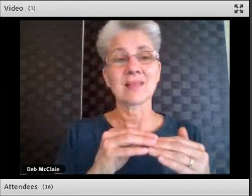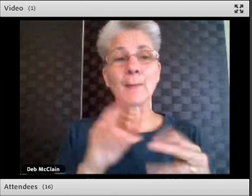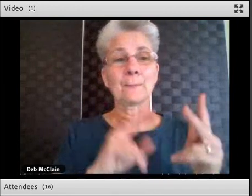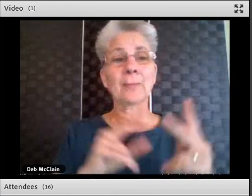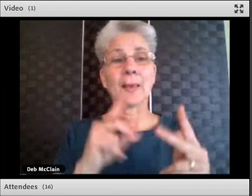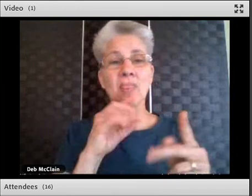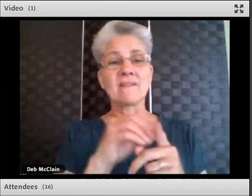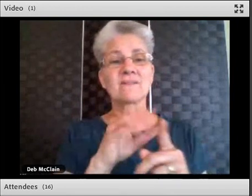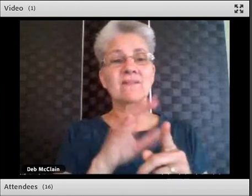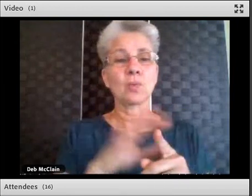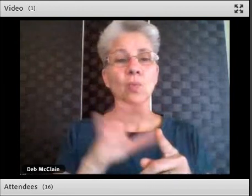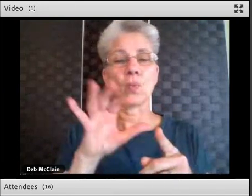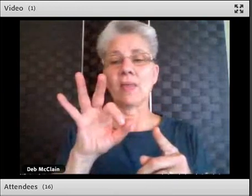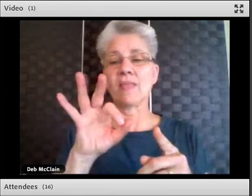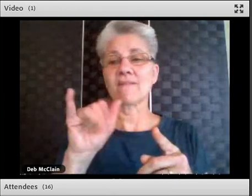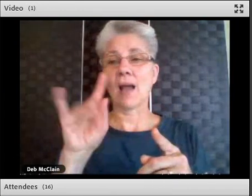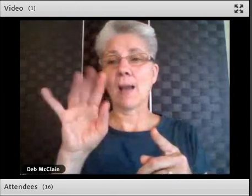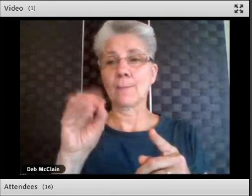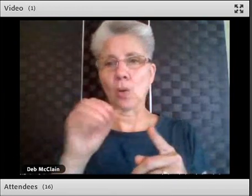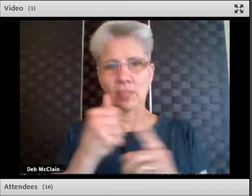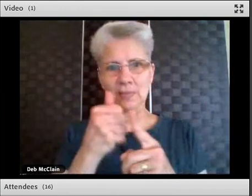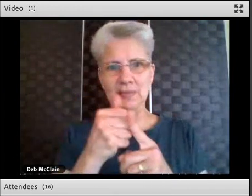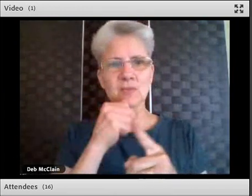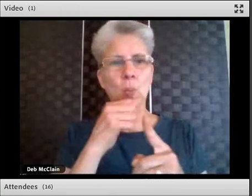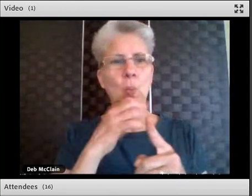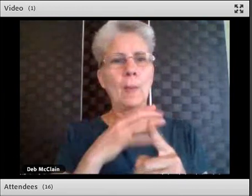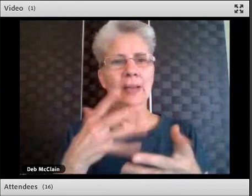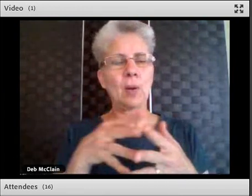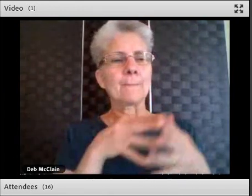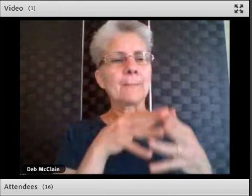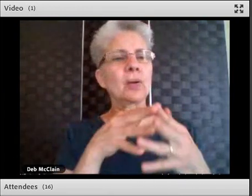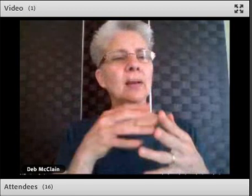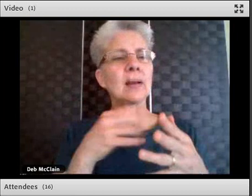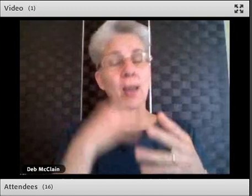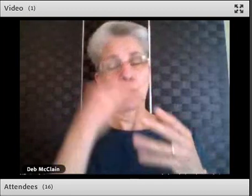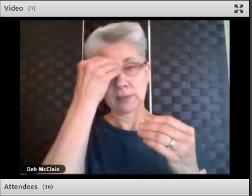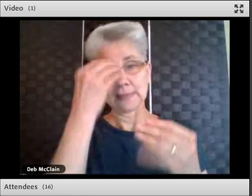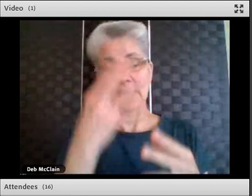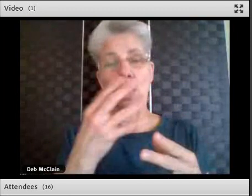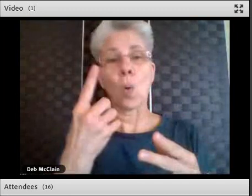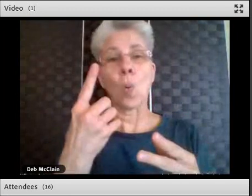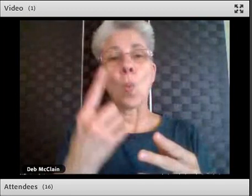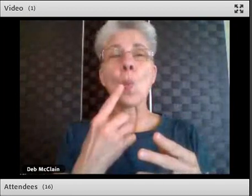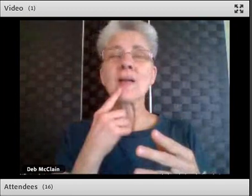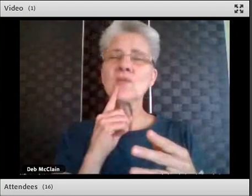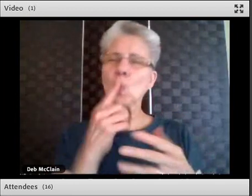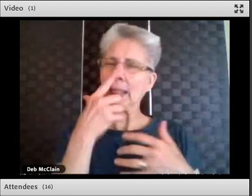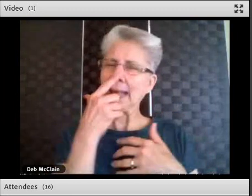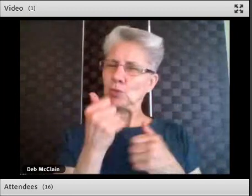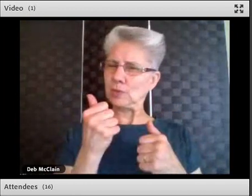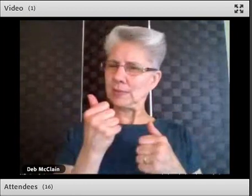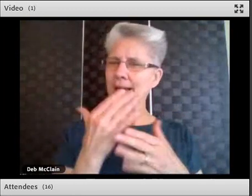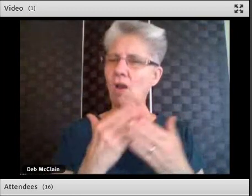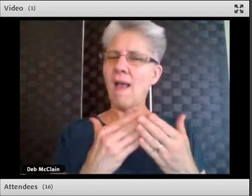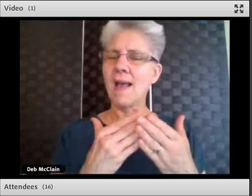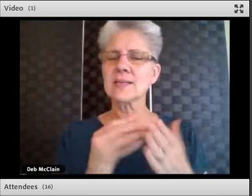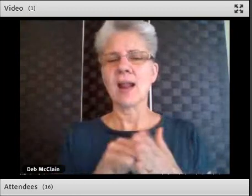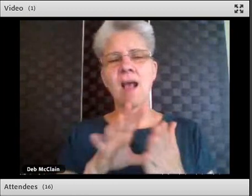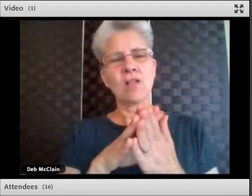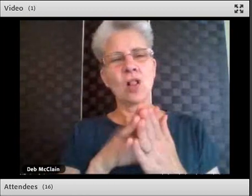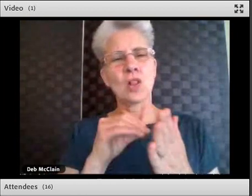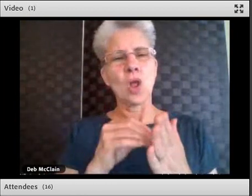people affected with fibro are thought to be women here in America. And I will say too, one of the really interesting aspects that I